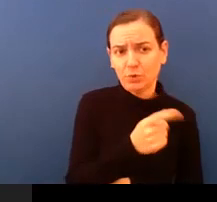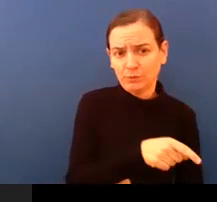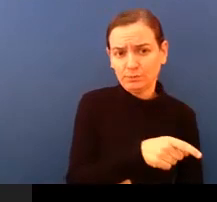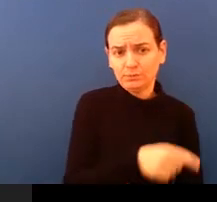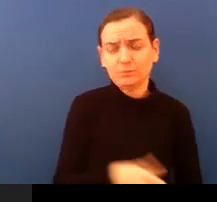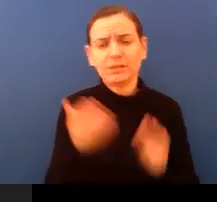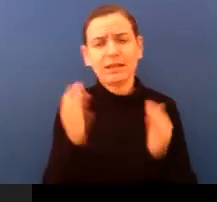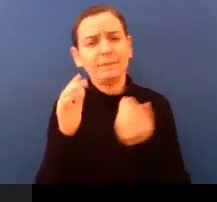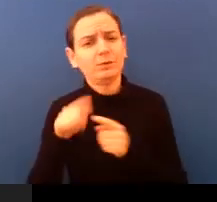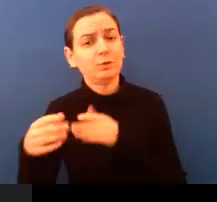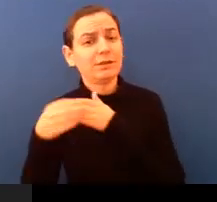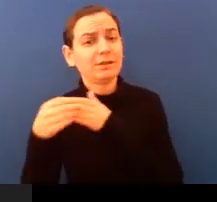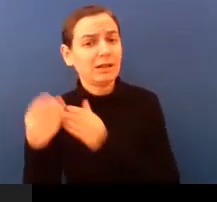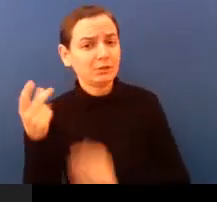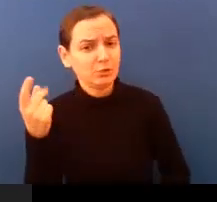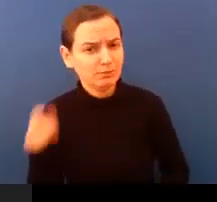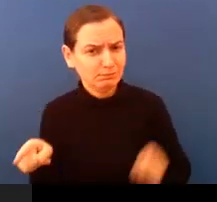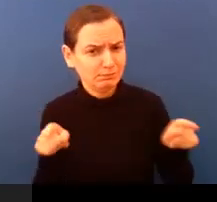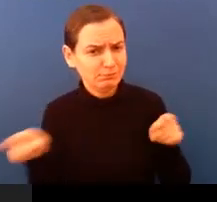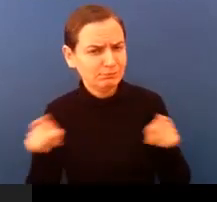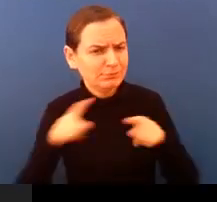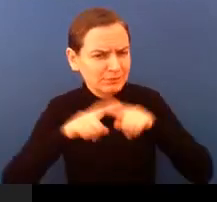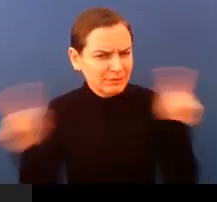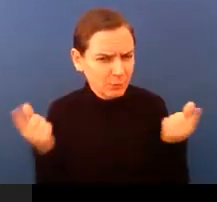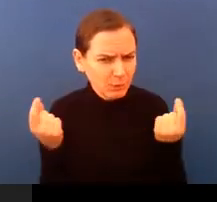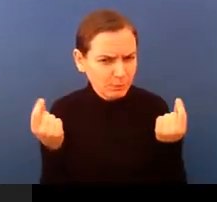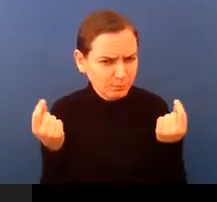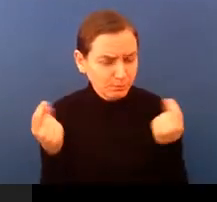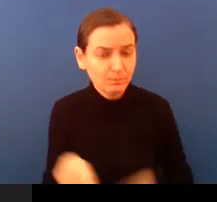gets that training through the guide dog school.